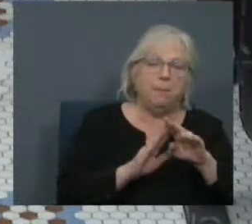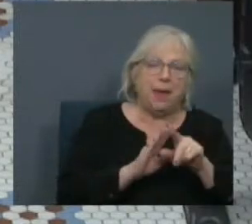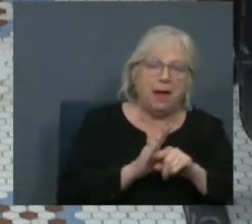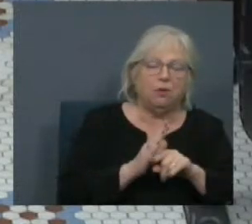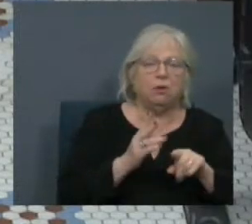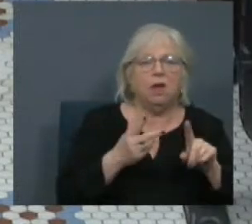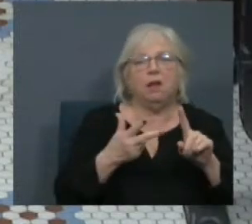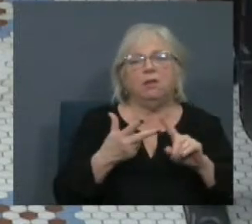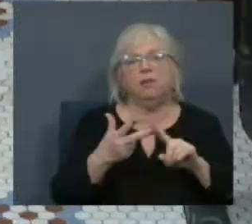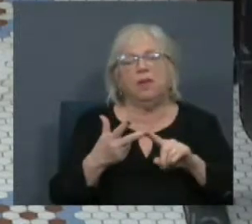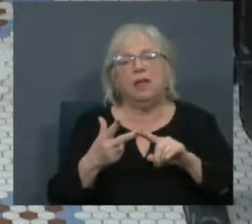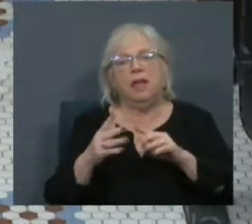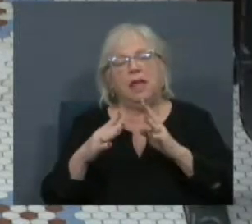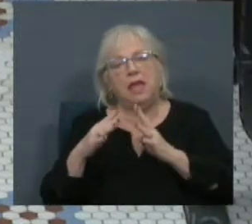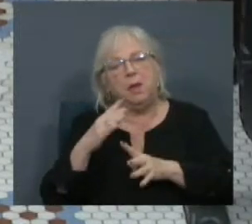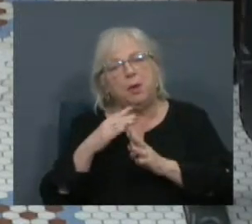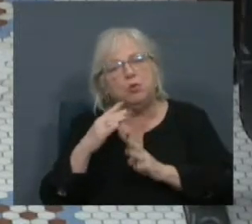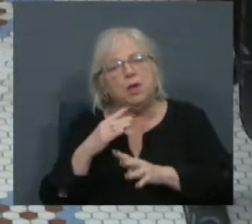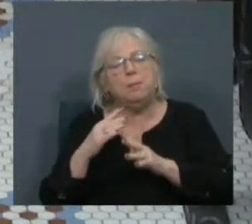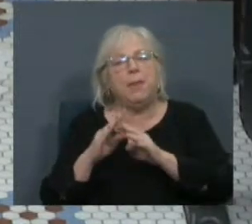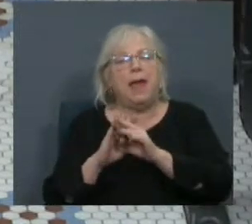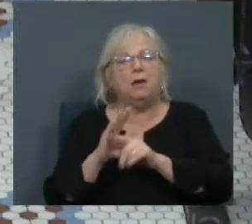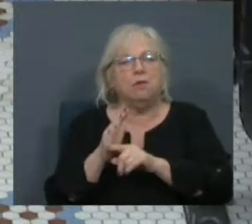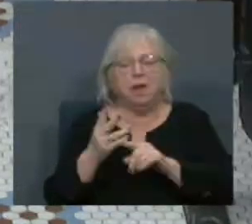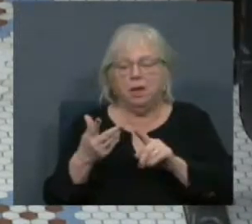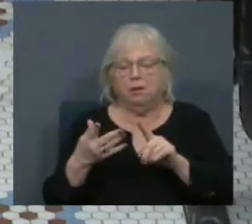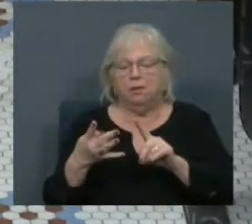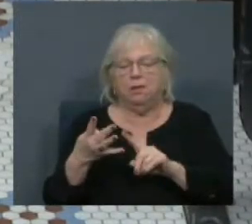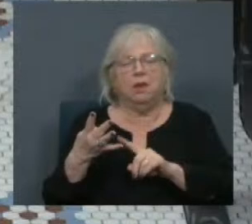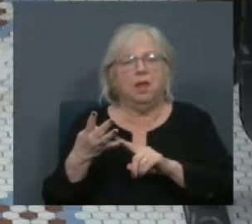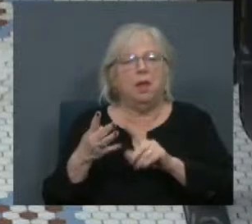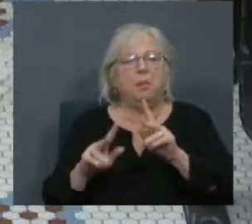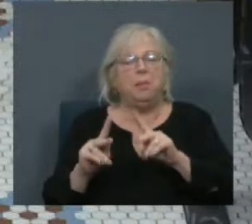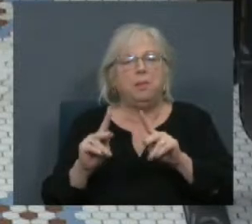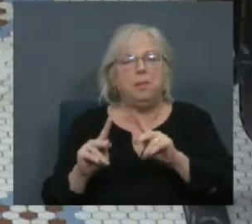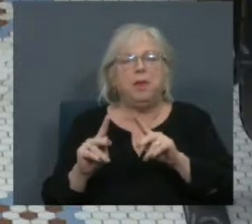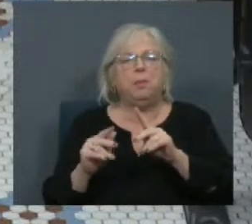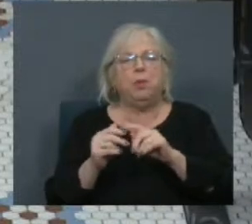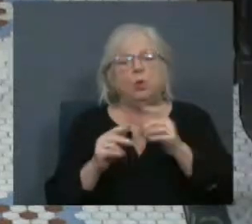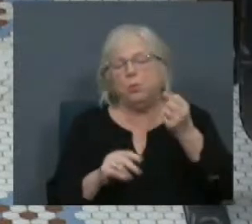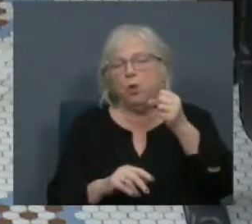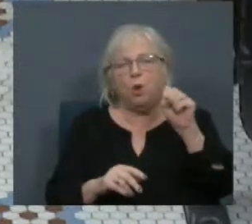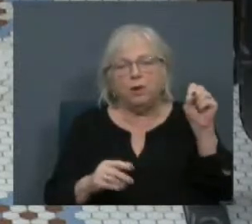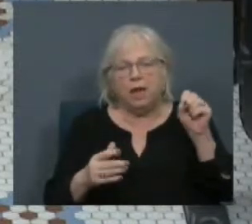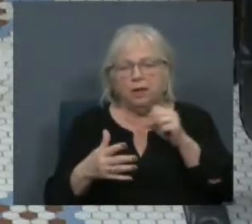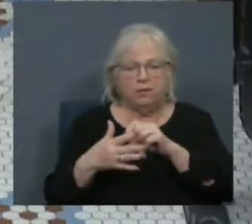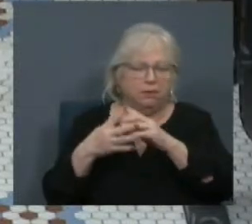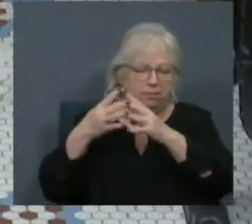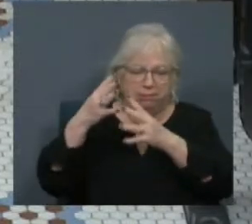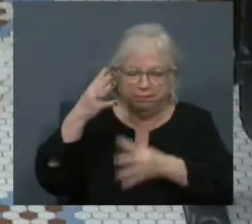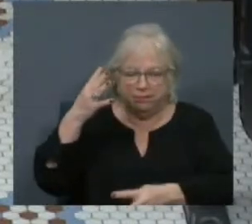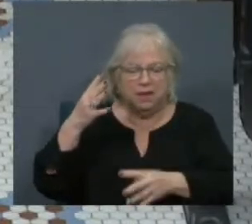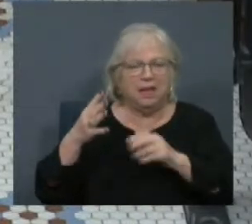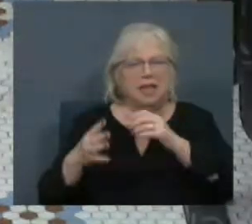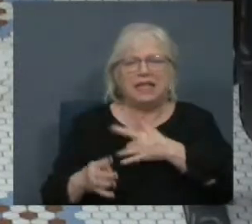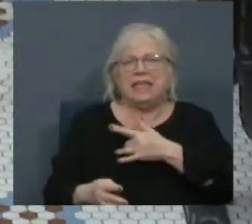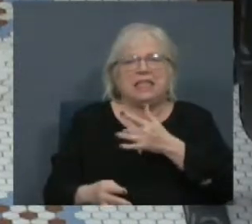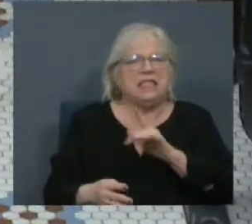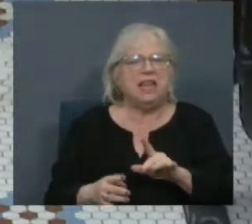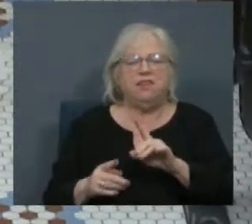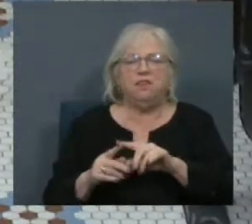to people from immigrant backgrounds. It's insensitive to people who protest. It's insensitive to people